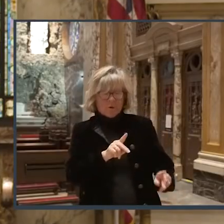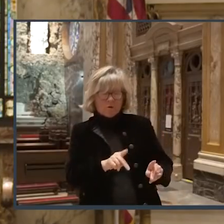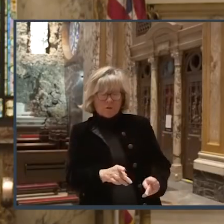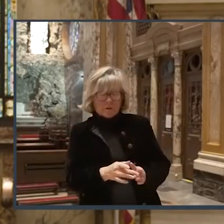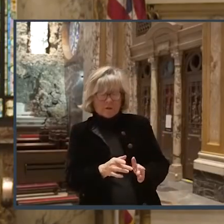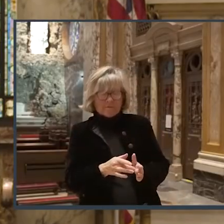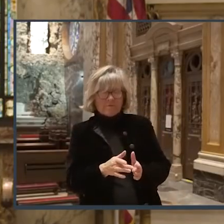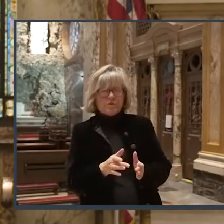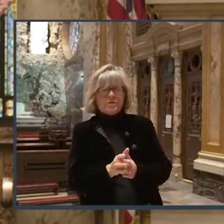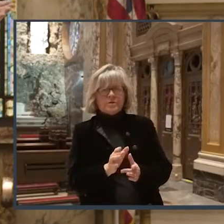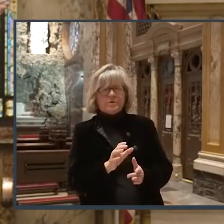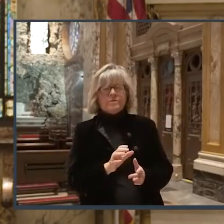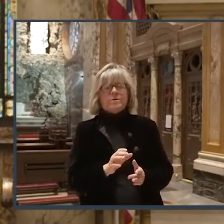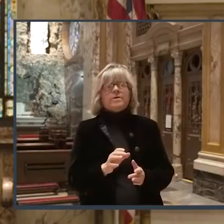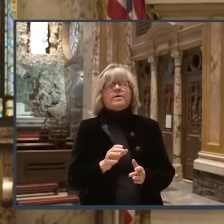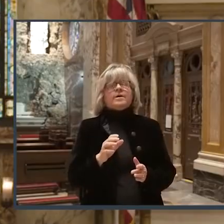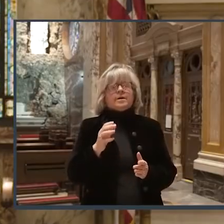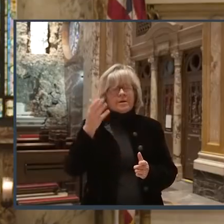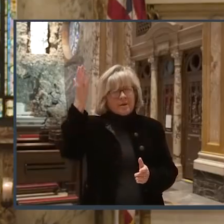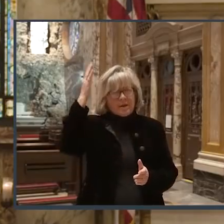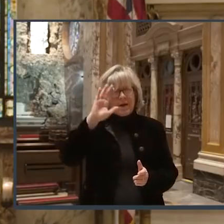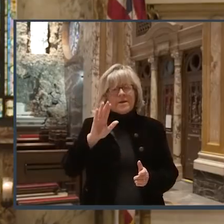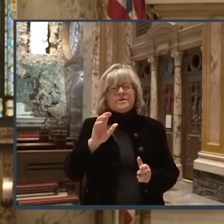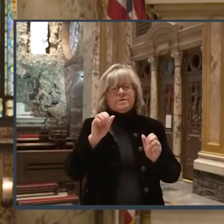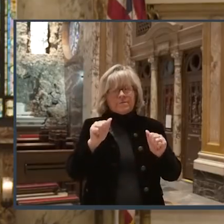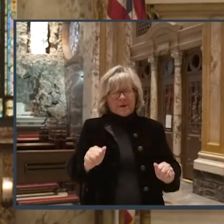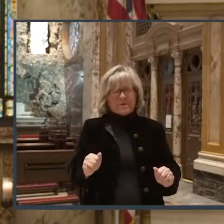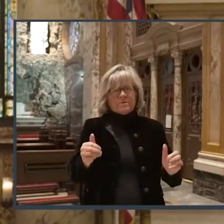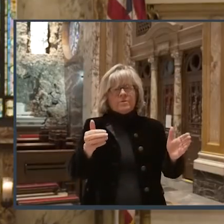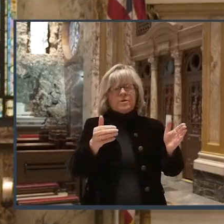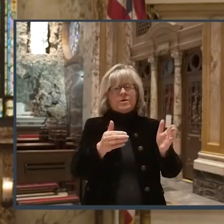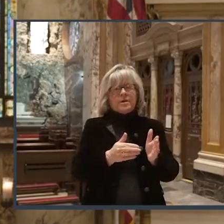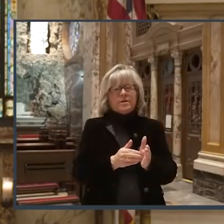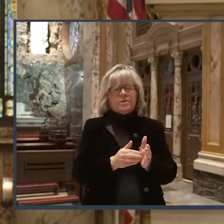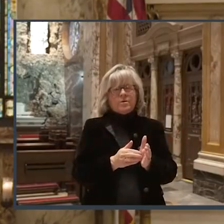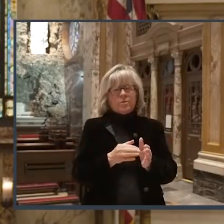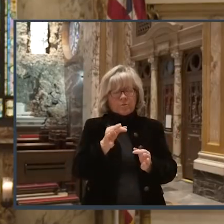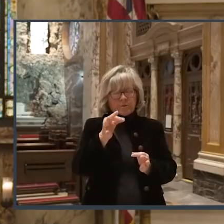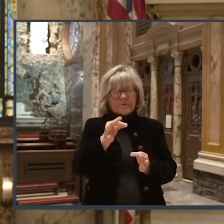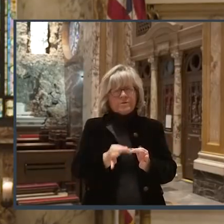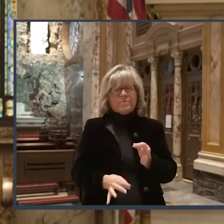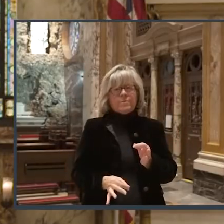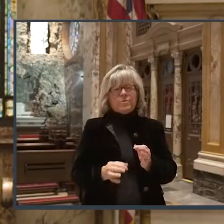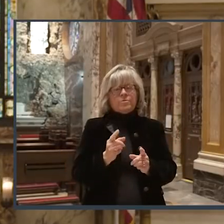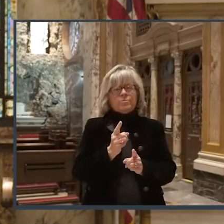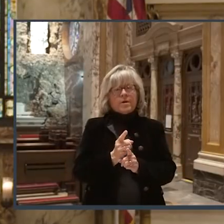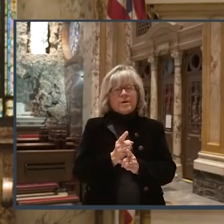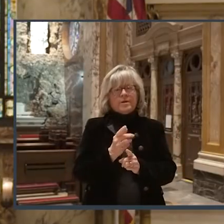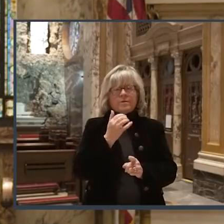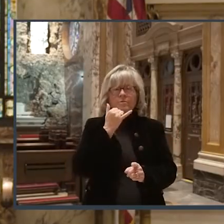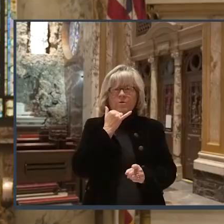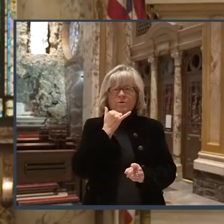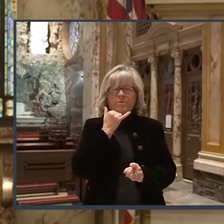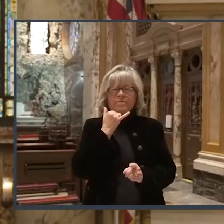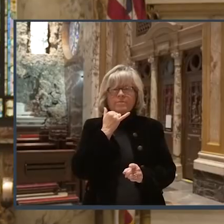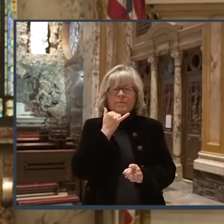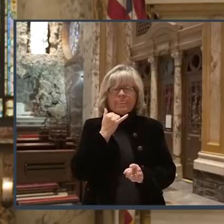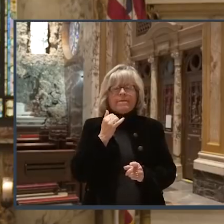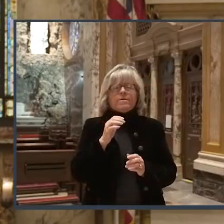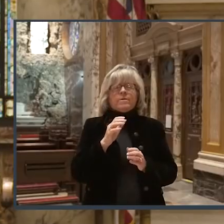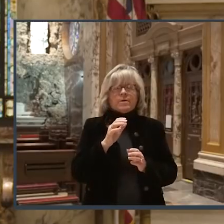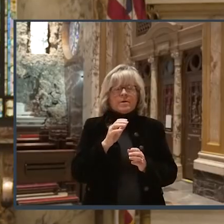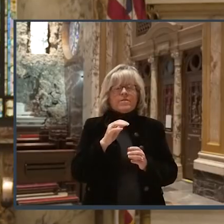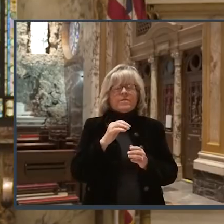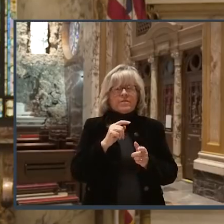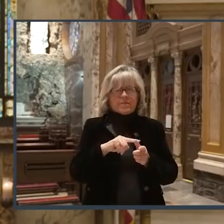God, in a few moments, will do the impossible right before us again when we take simple bread and wine that will become the body